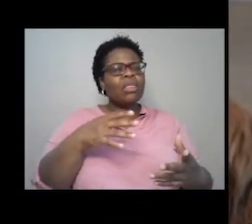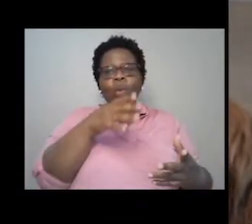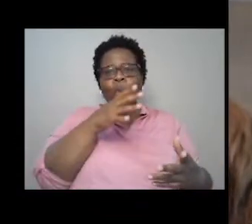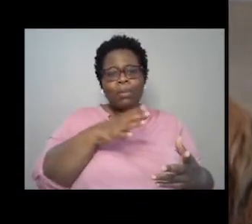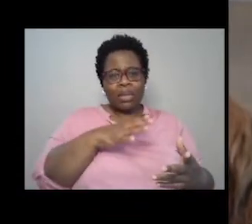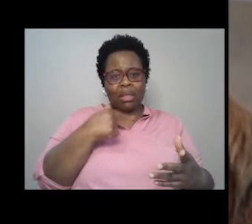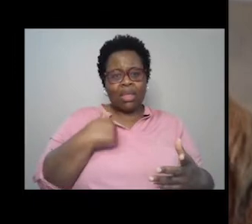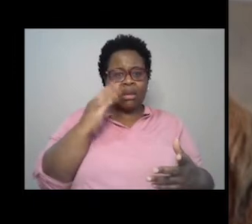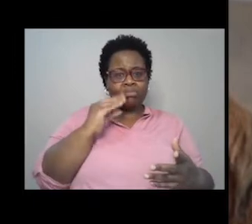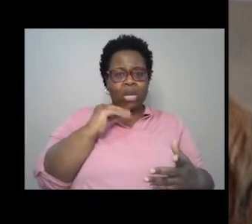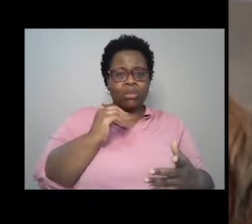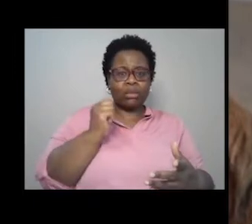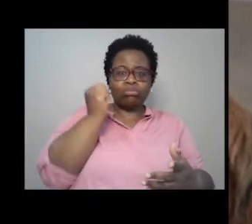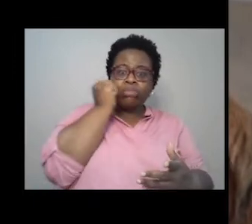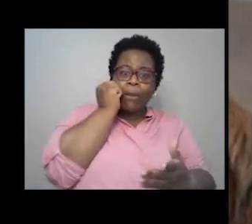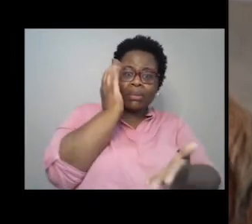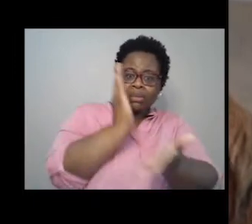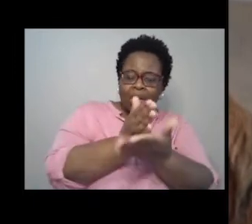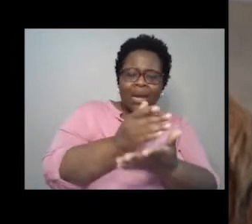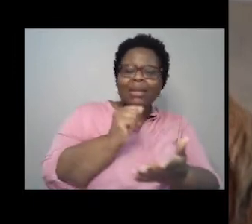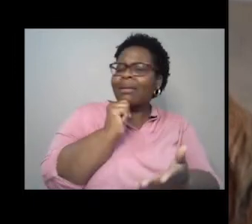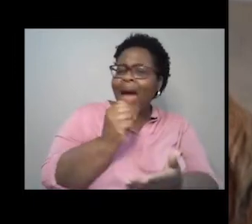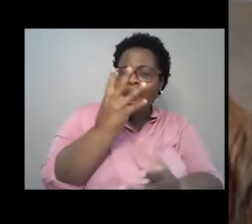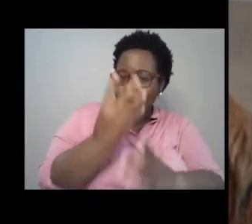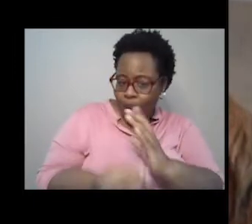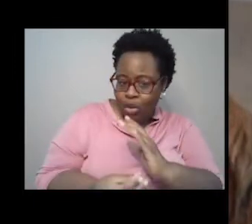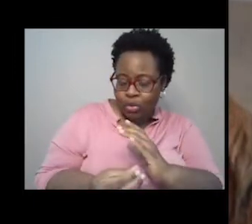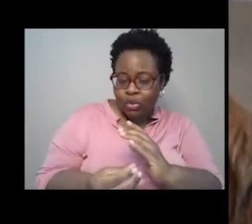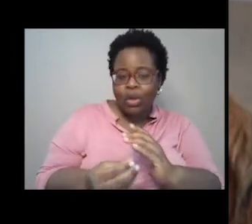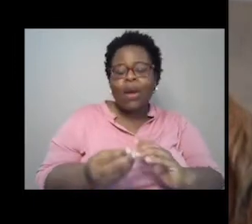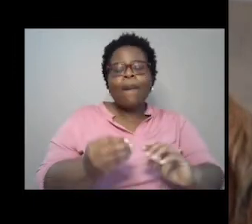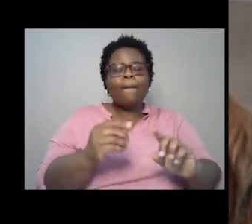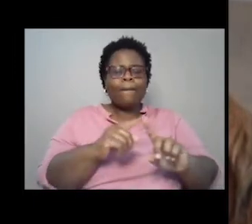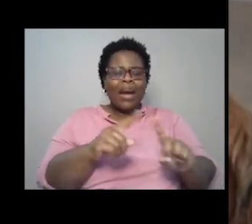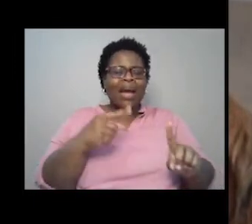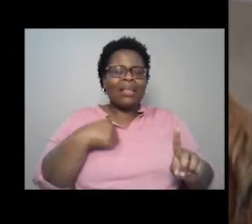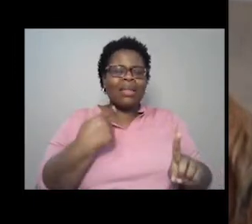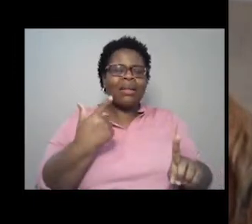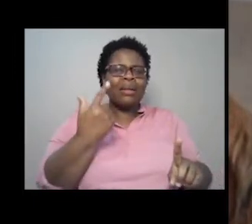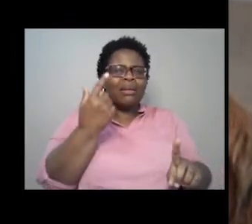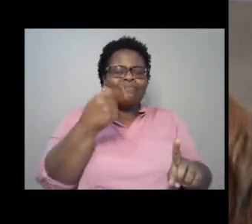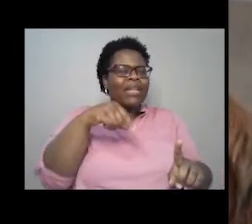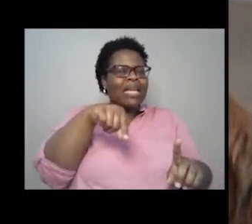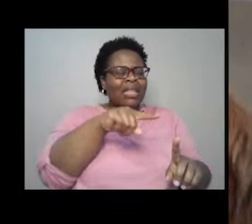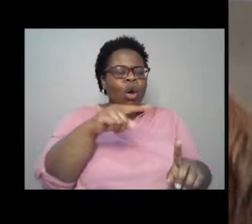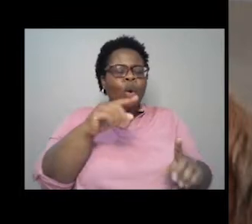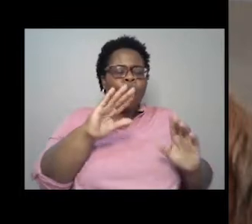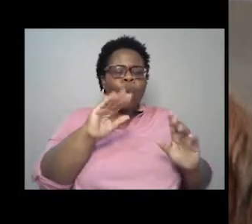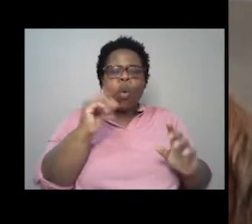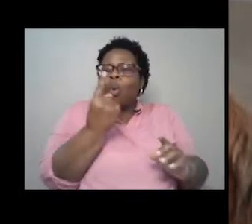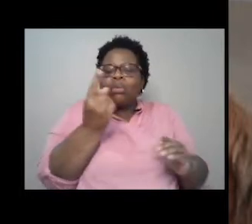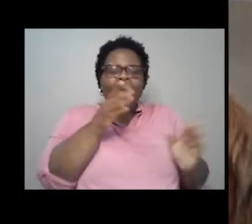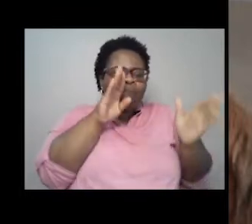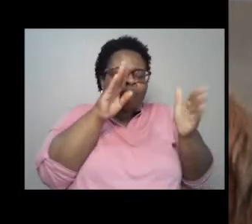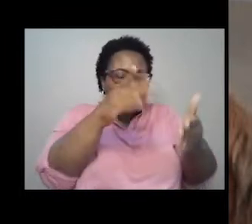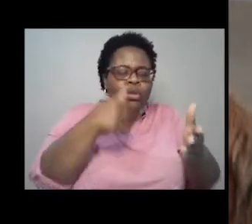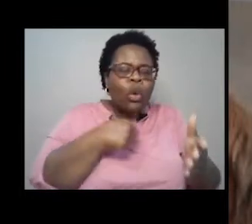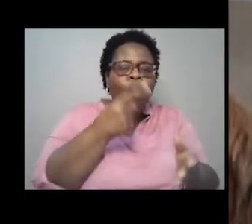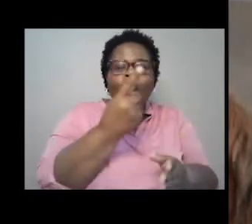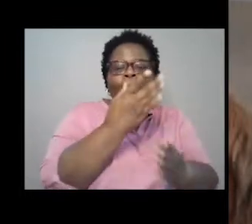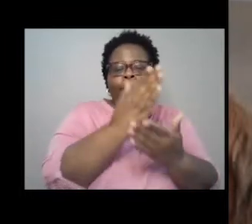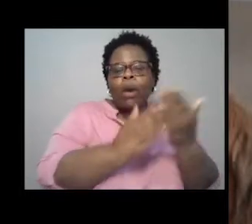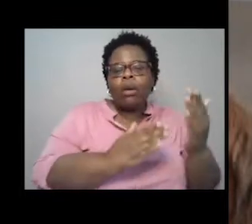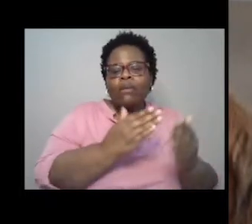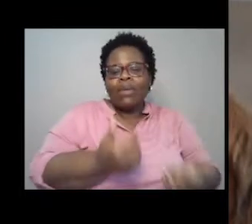it's not that all of a sudden they're lost. It's that they only were conditioned to see that only parts of them were valuable. Their